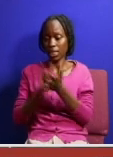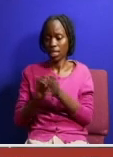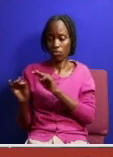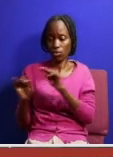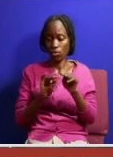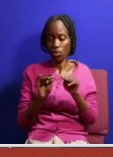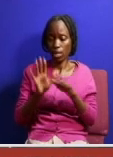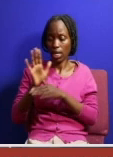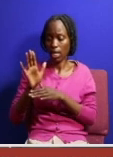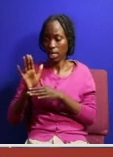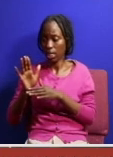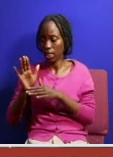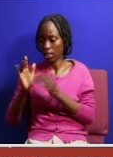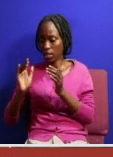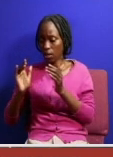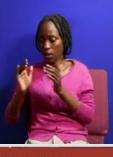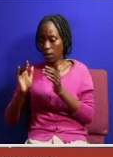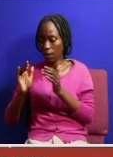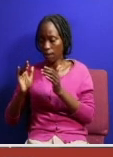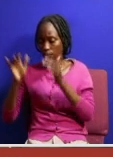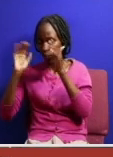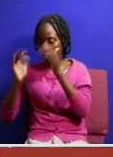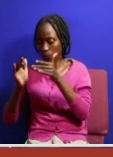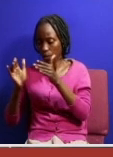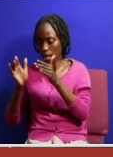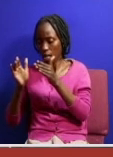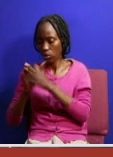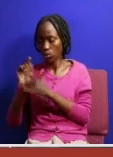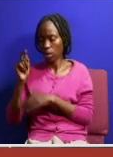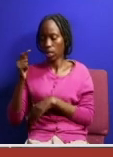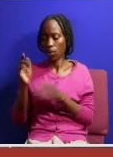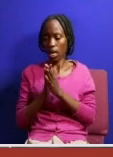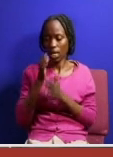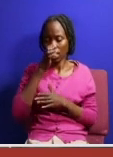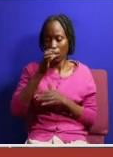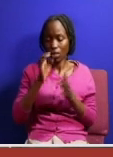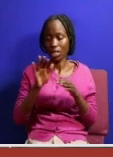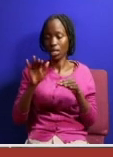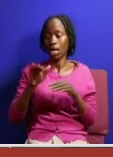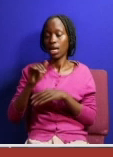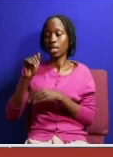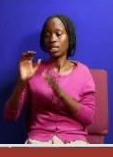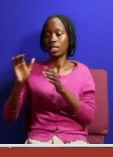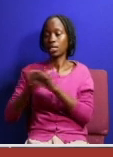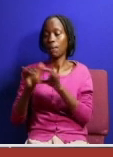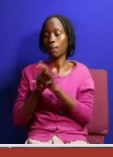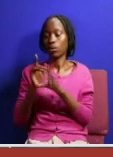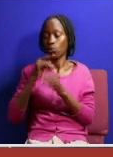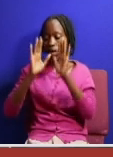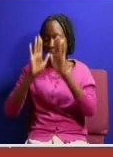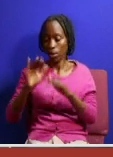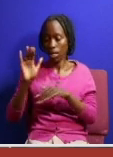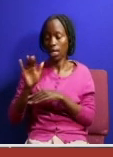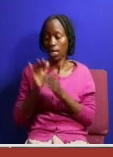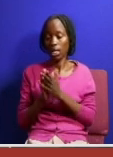his loyalties to the current Kenya Kwanza regime and neglected his party members who were instrumental in his